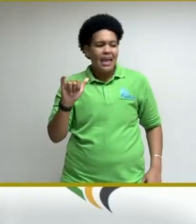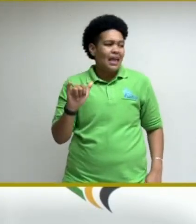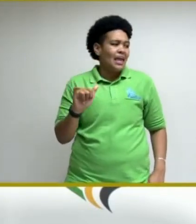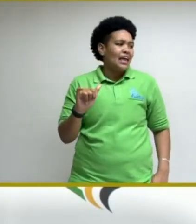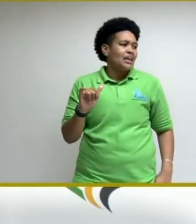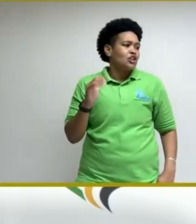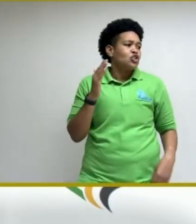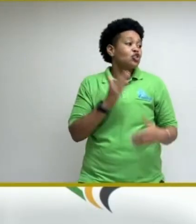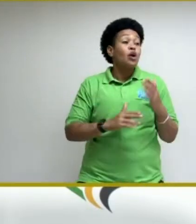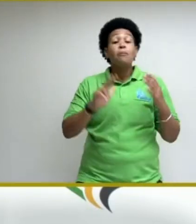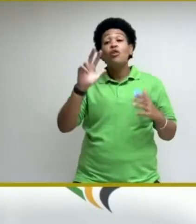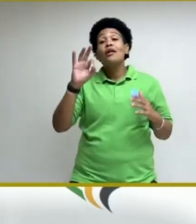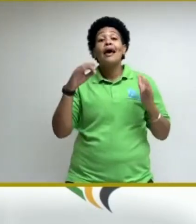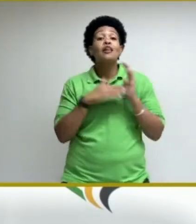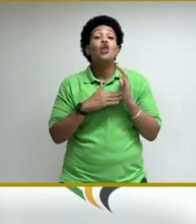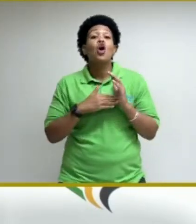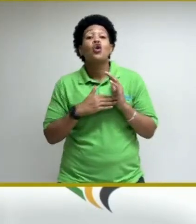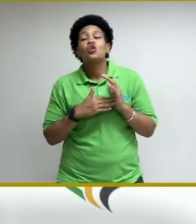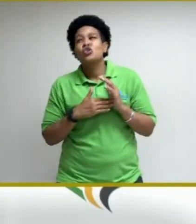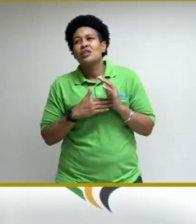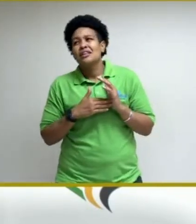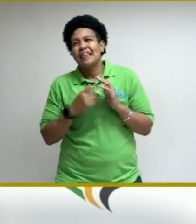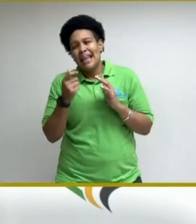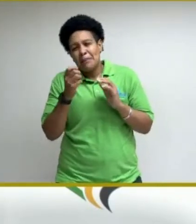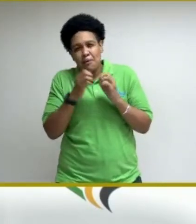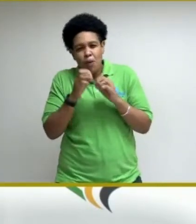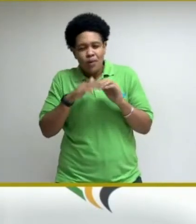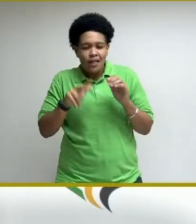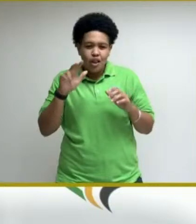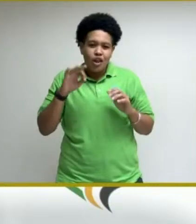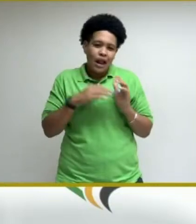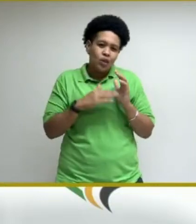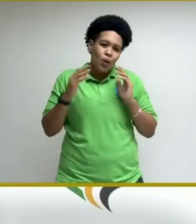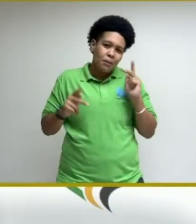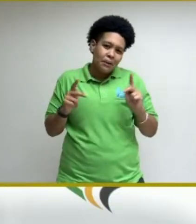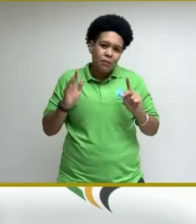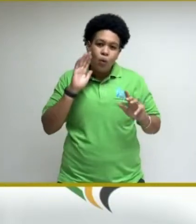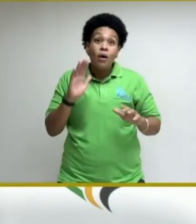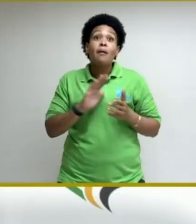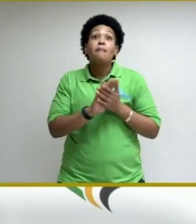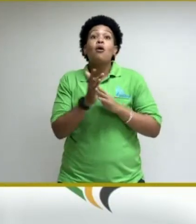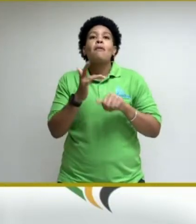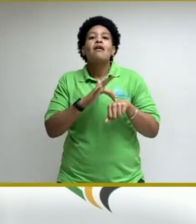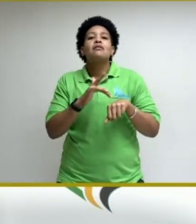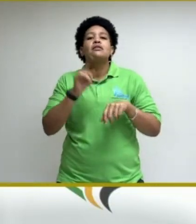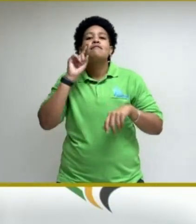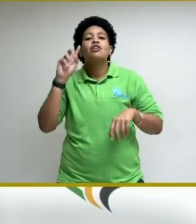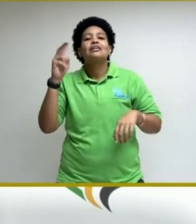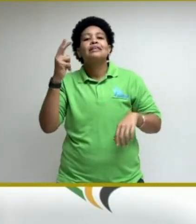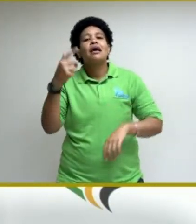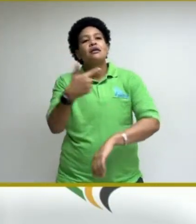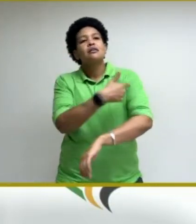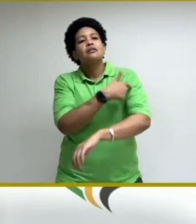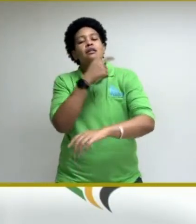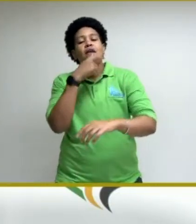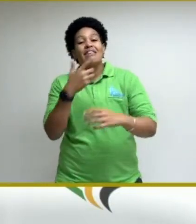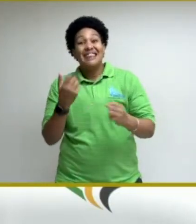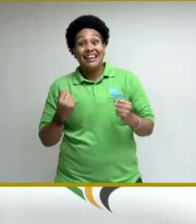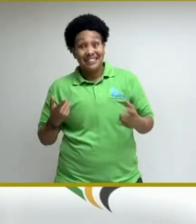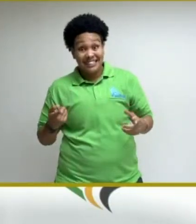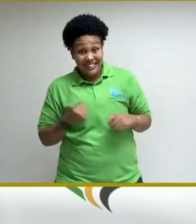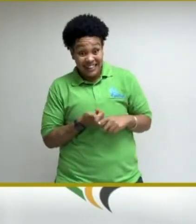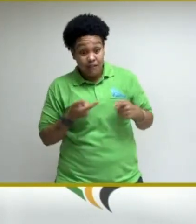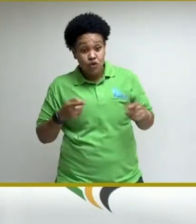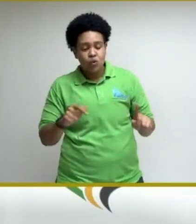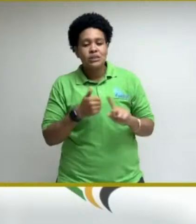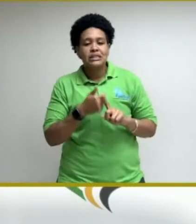Some 39,000, well, it's a little more than 39,000 persons will become eligible for the second dose of the vaccine during